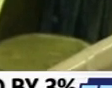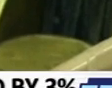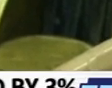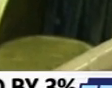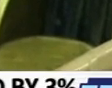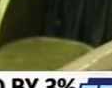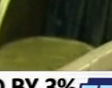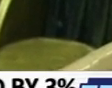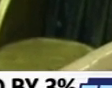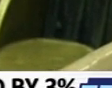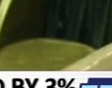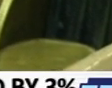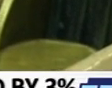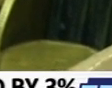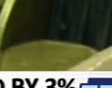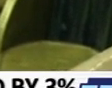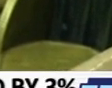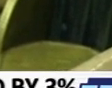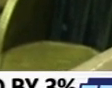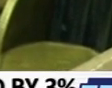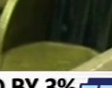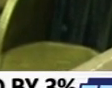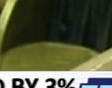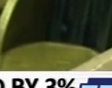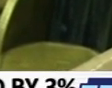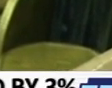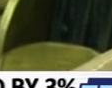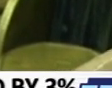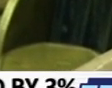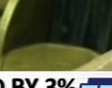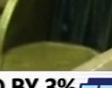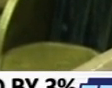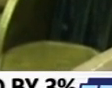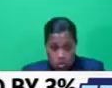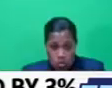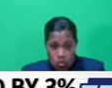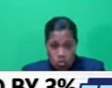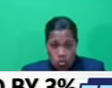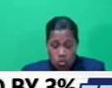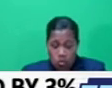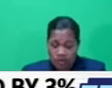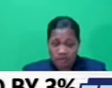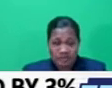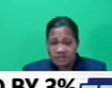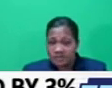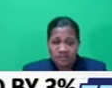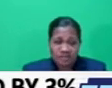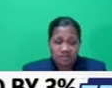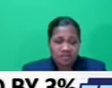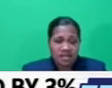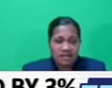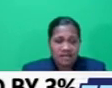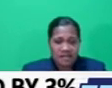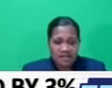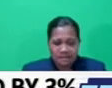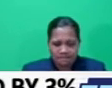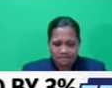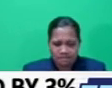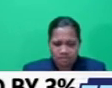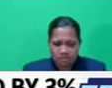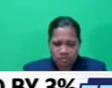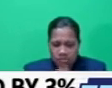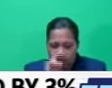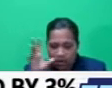to keep $130 million in their accounts to sustain their businesses and cash flow, as well as minimize job losses and working